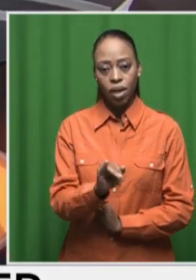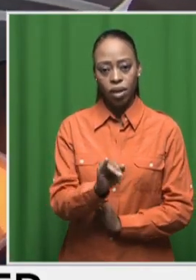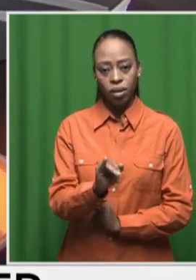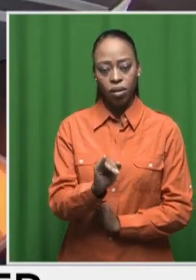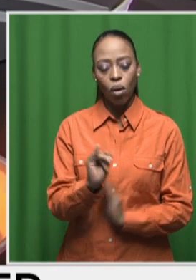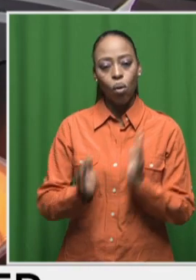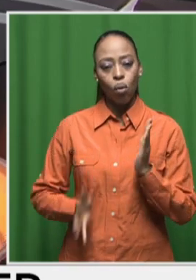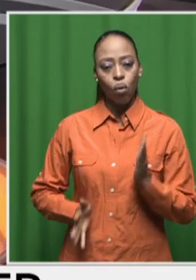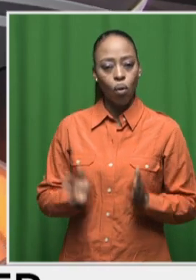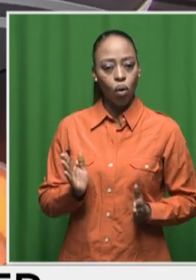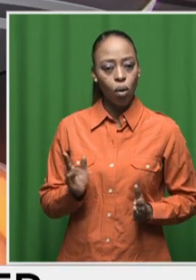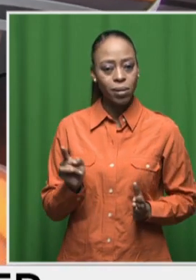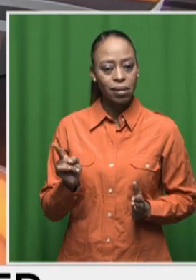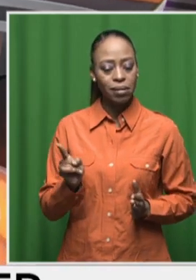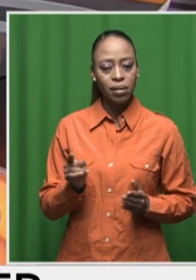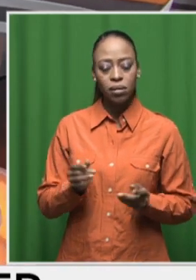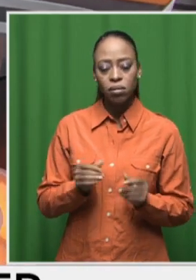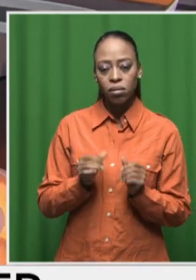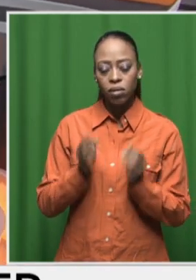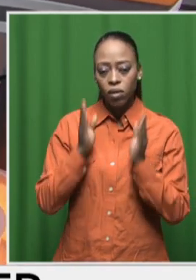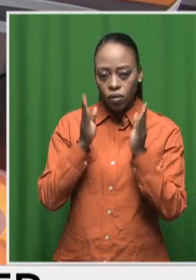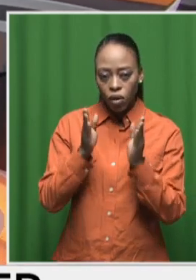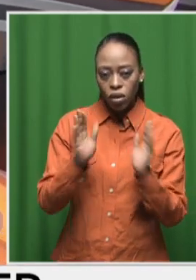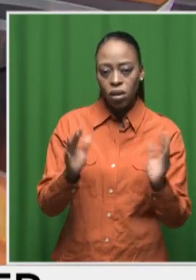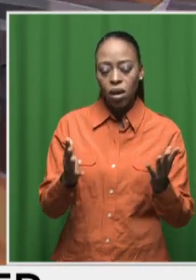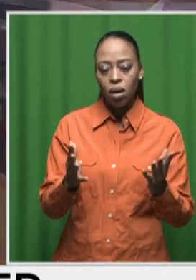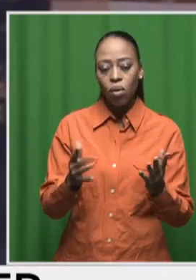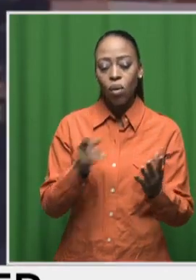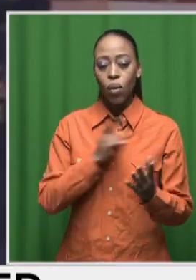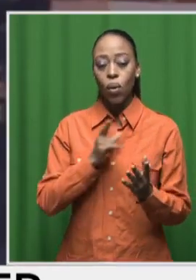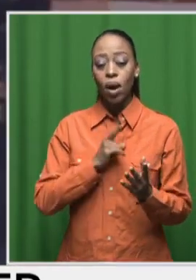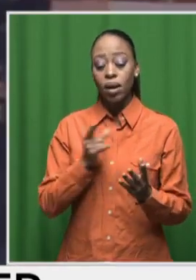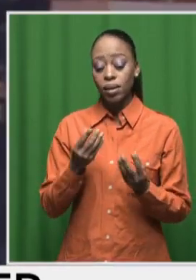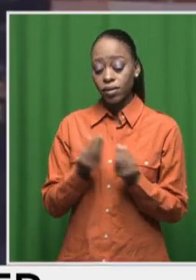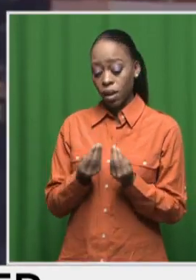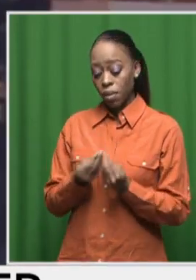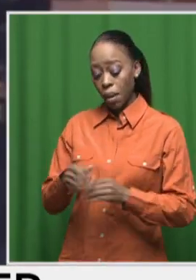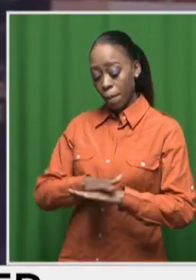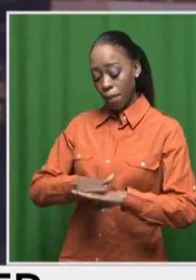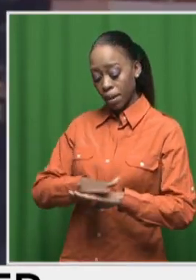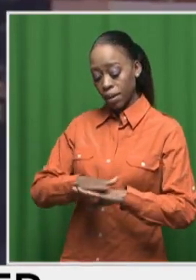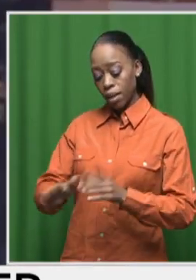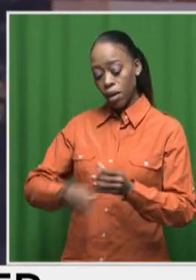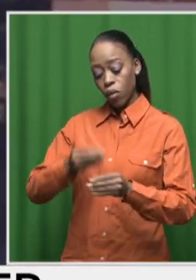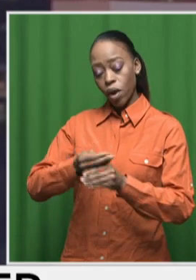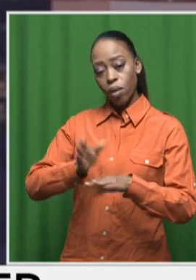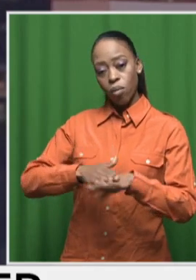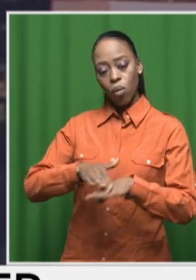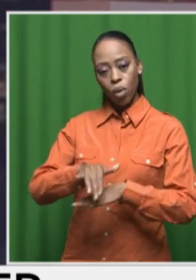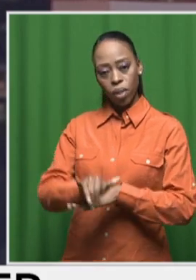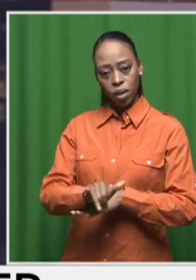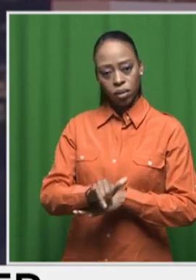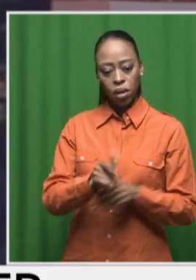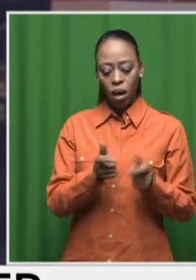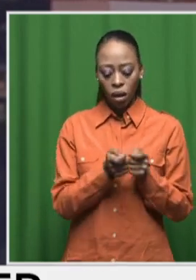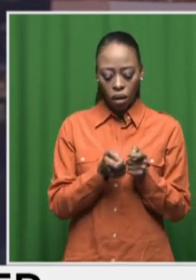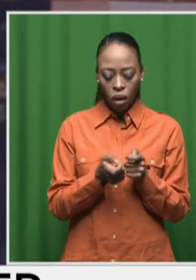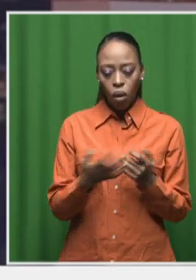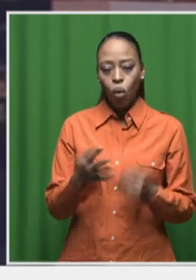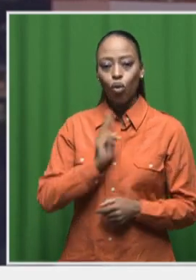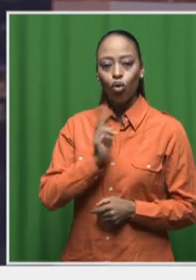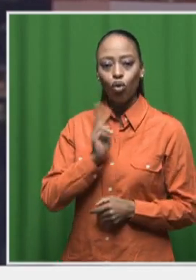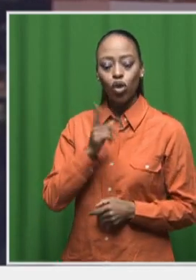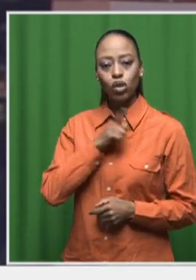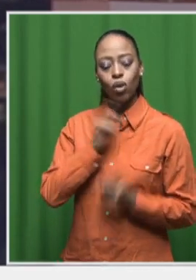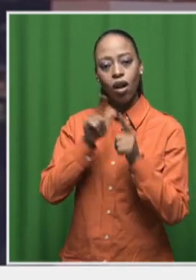artificial intelligence, is really driven by the existence of existing text or voice for